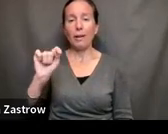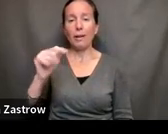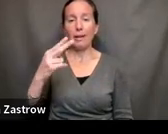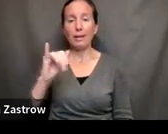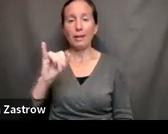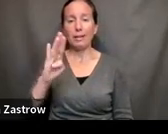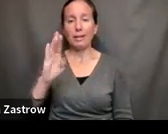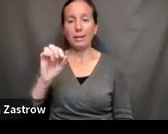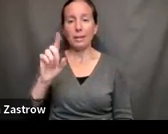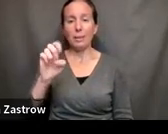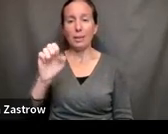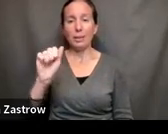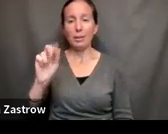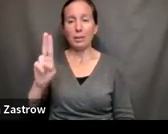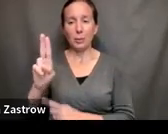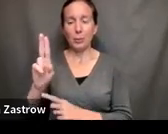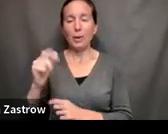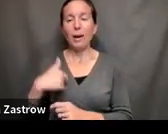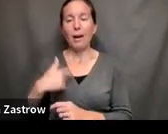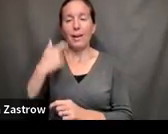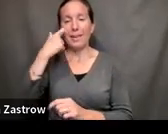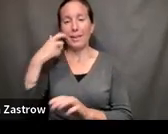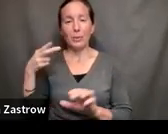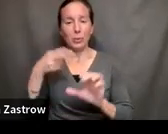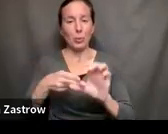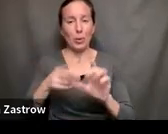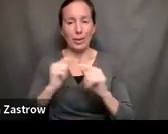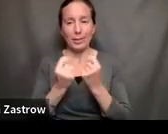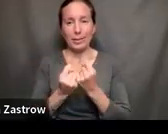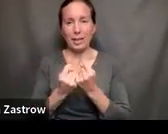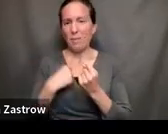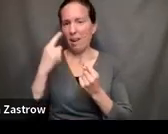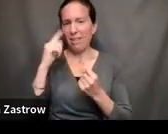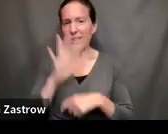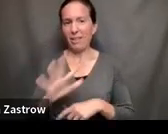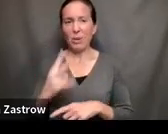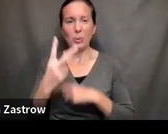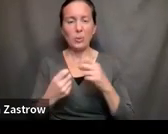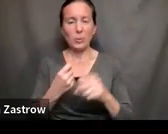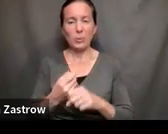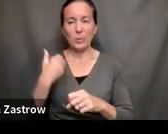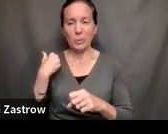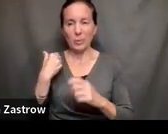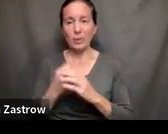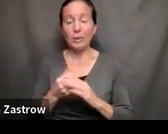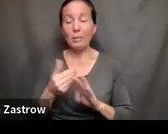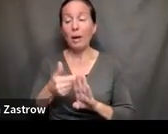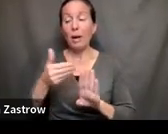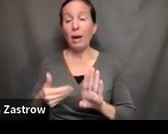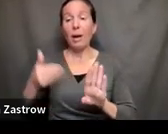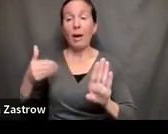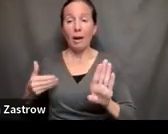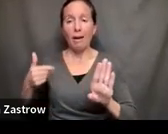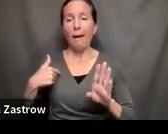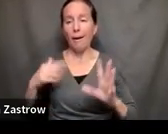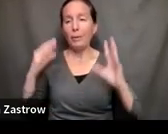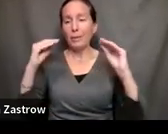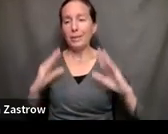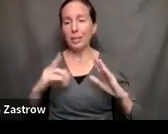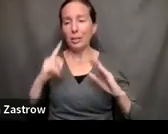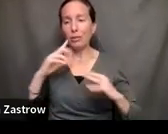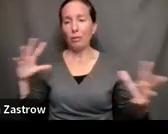and I joined this team almost 2 years ago. And before that, I was a teacher for 21 years.